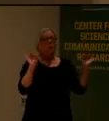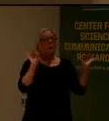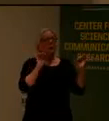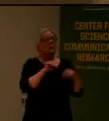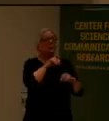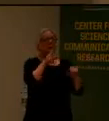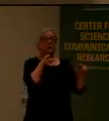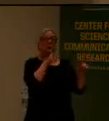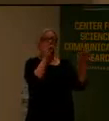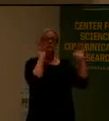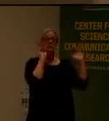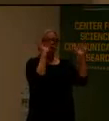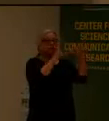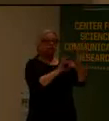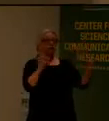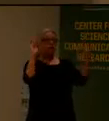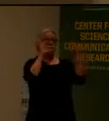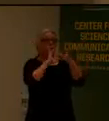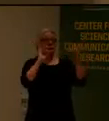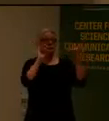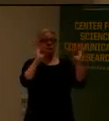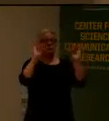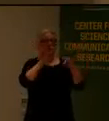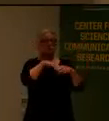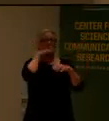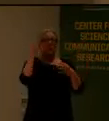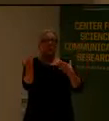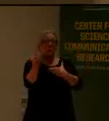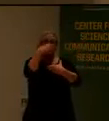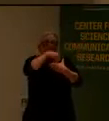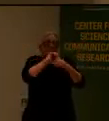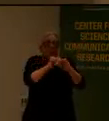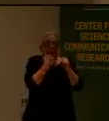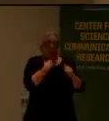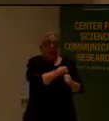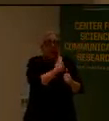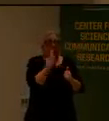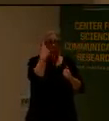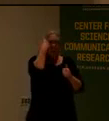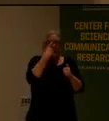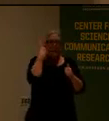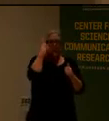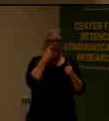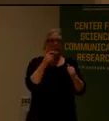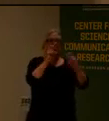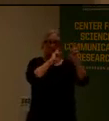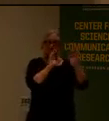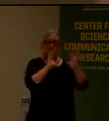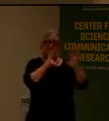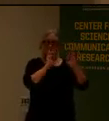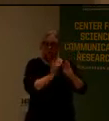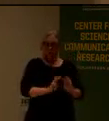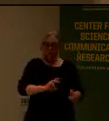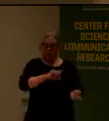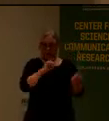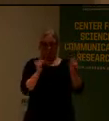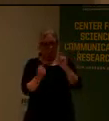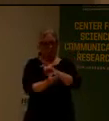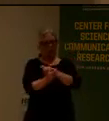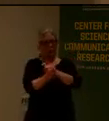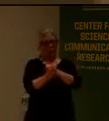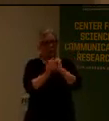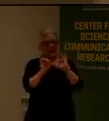can embed this into the way that we think about climate change and the opportunities to transform the